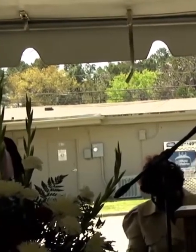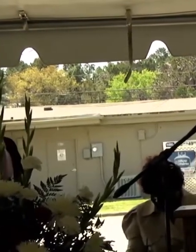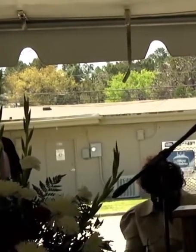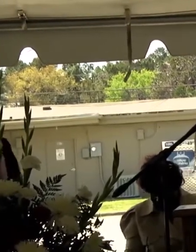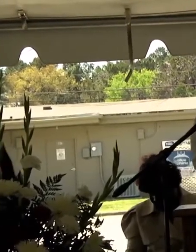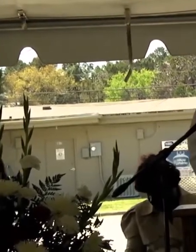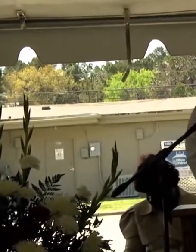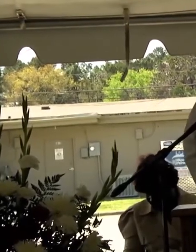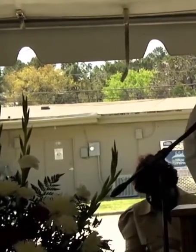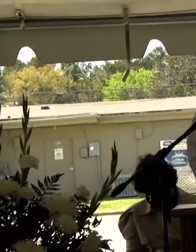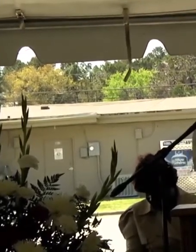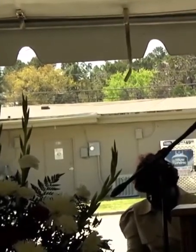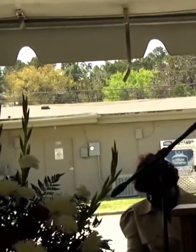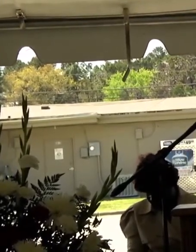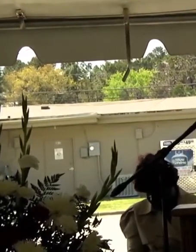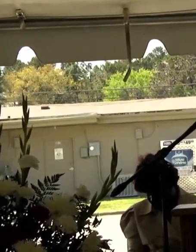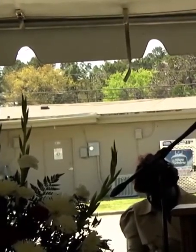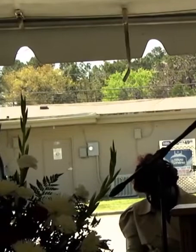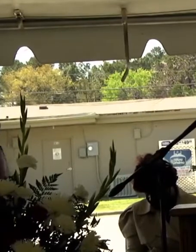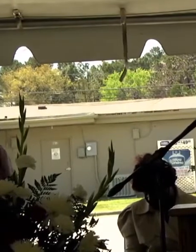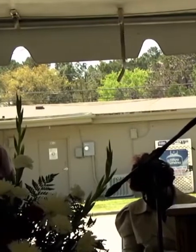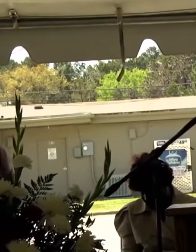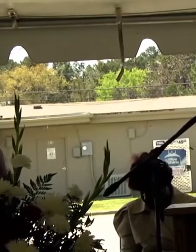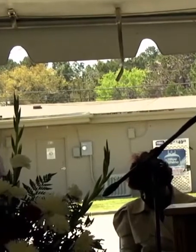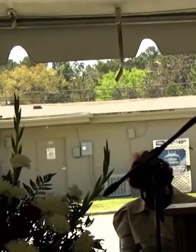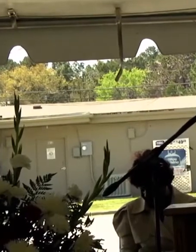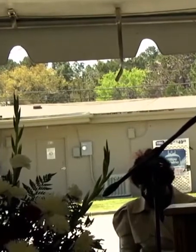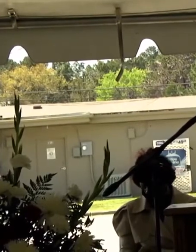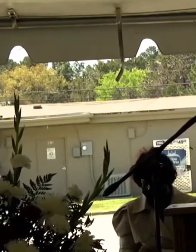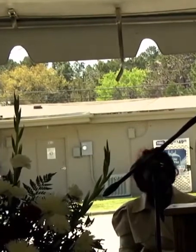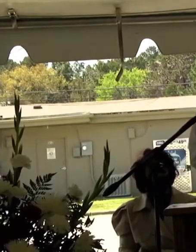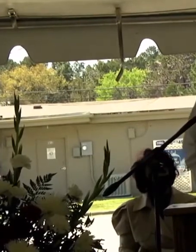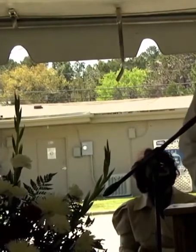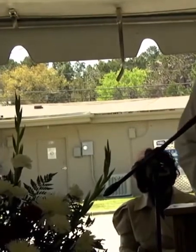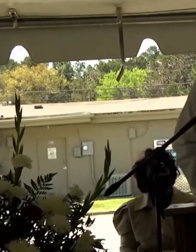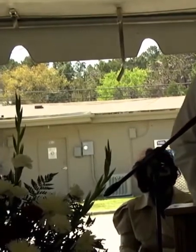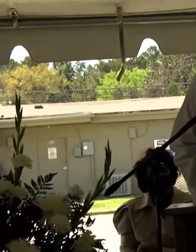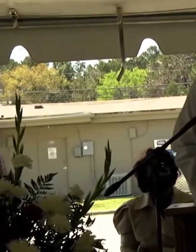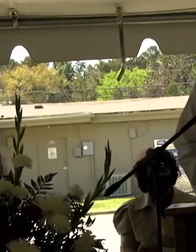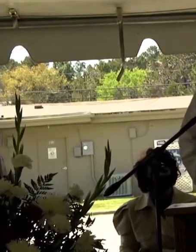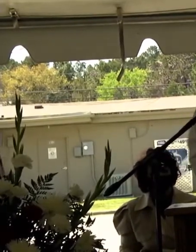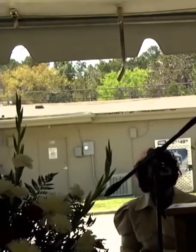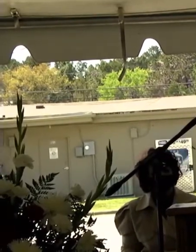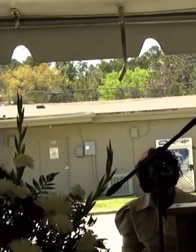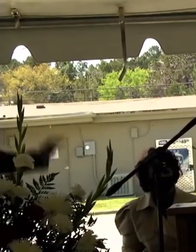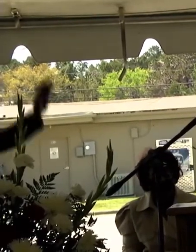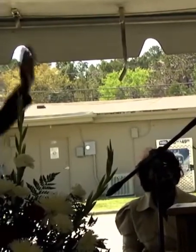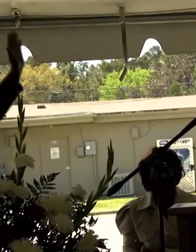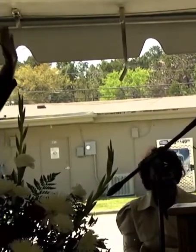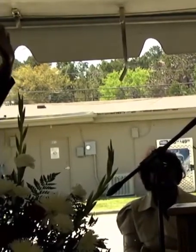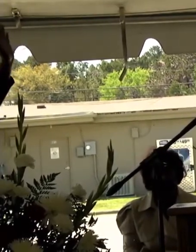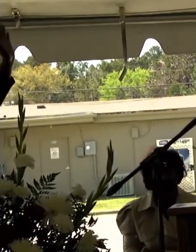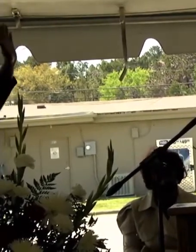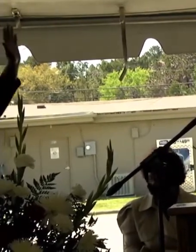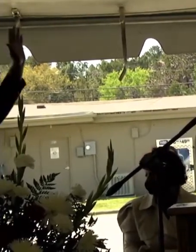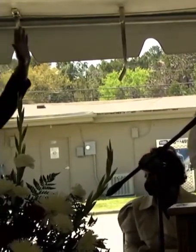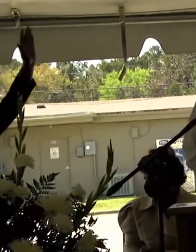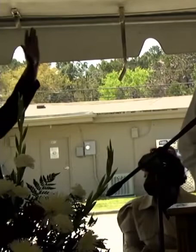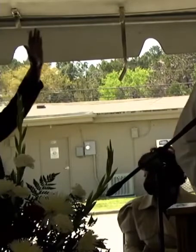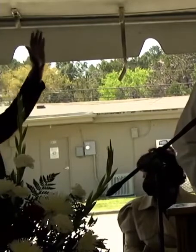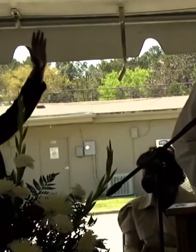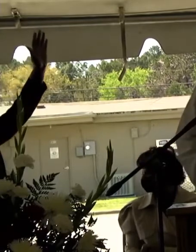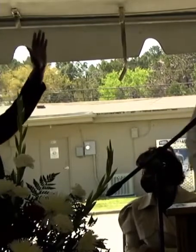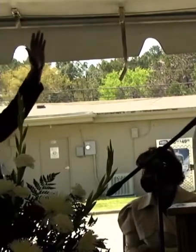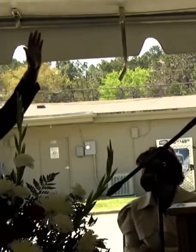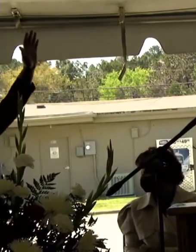got and where you're going. But I want to tell you that God is offering everlasting life. And how many can thank God for salvation right now